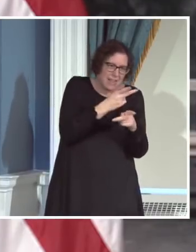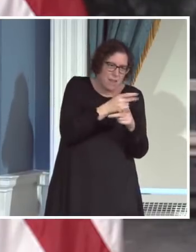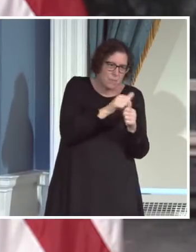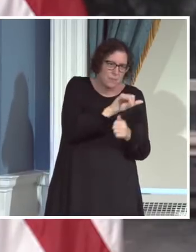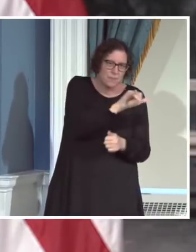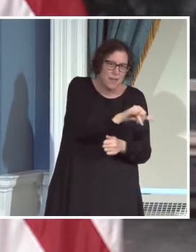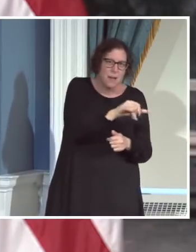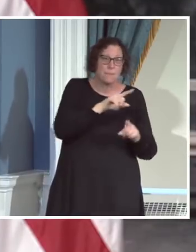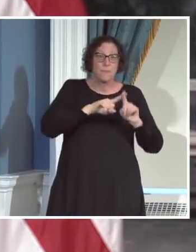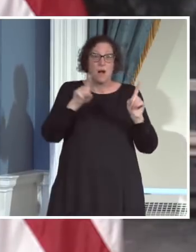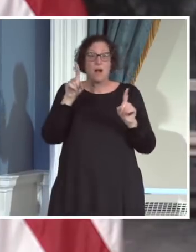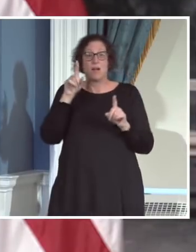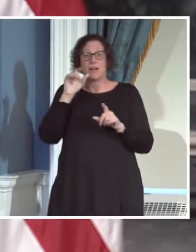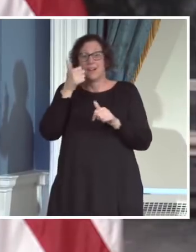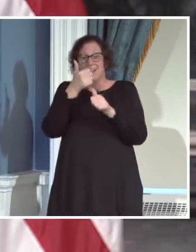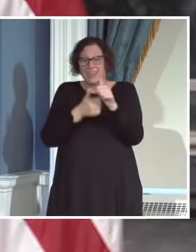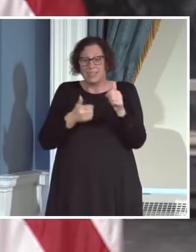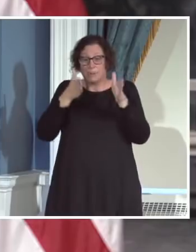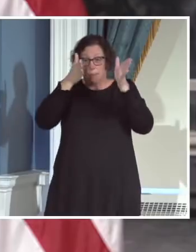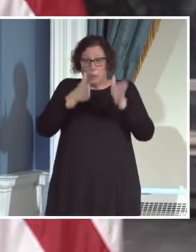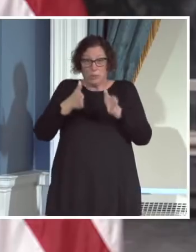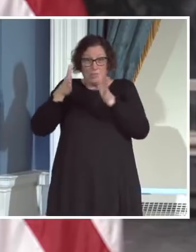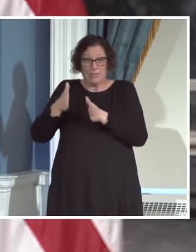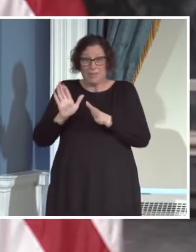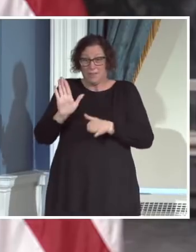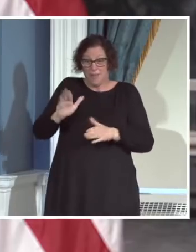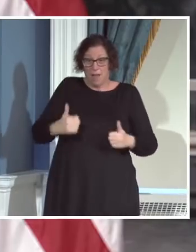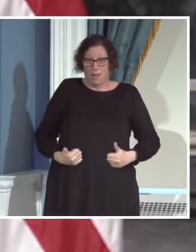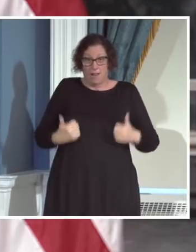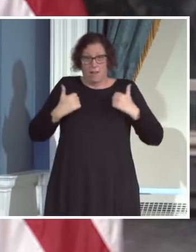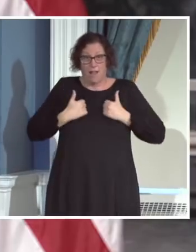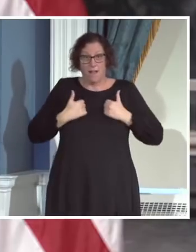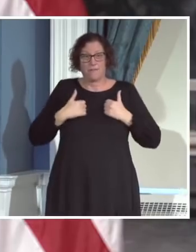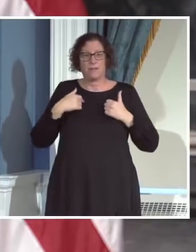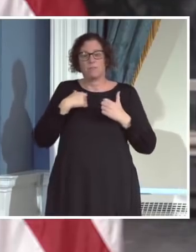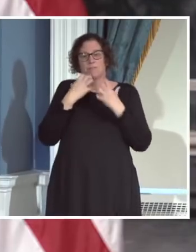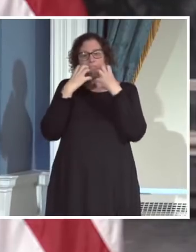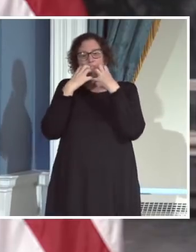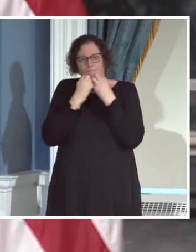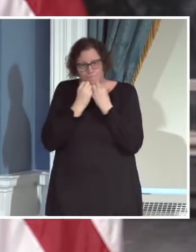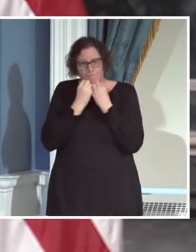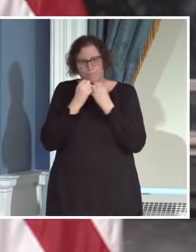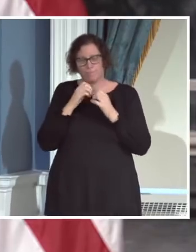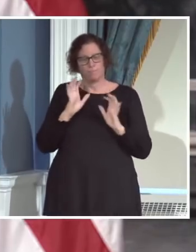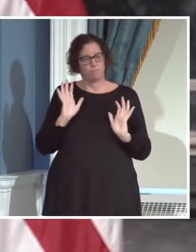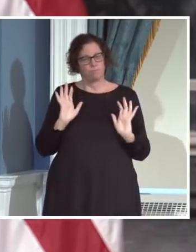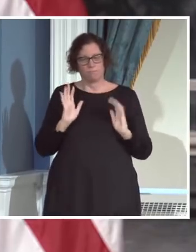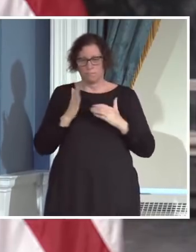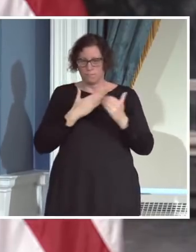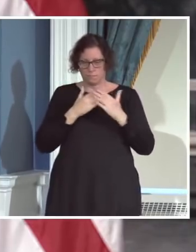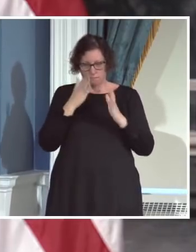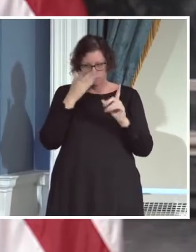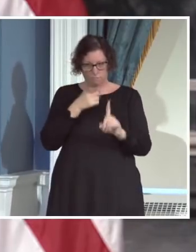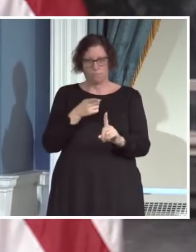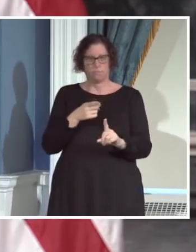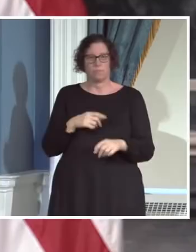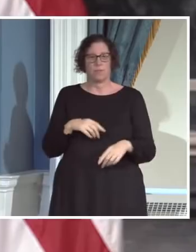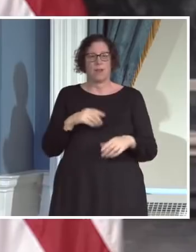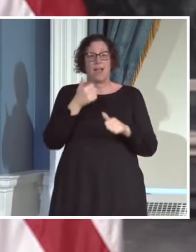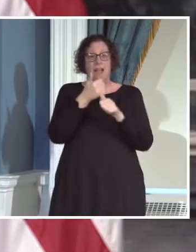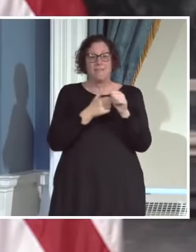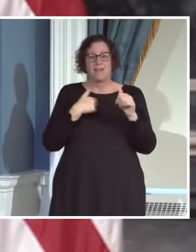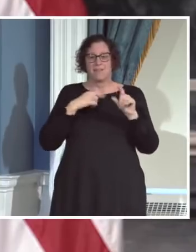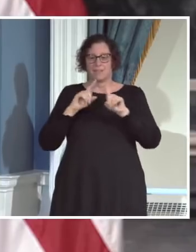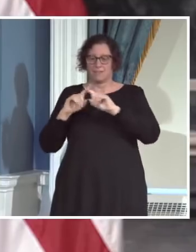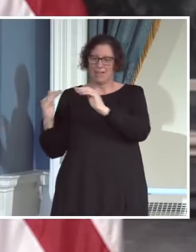life tremendously. And we're New Yorkers, so we value everyone equally. And that's where we're going to fight to get every ventilator, to